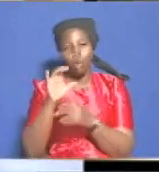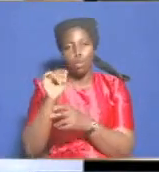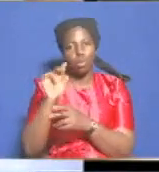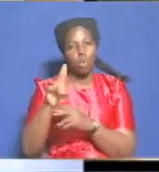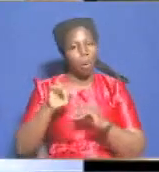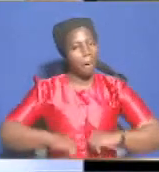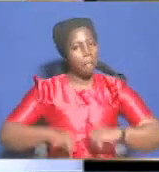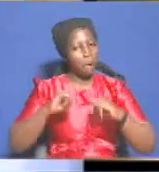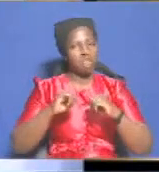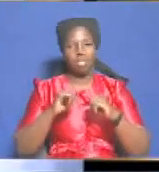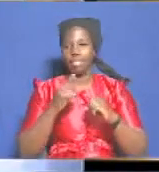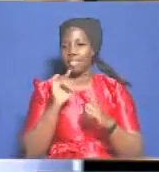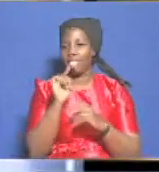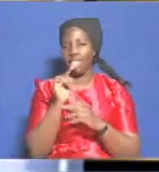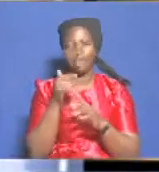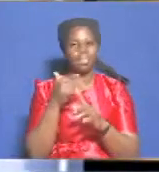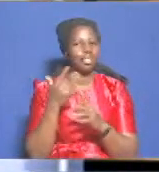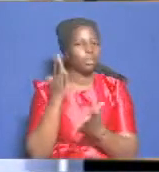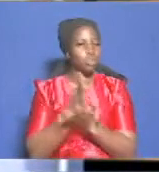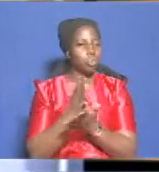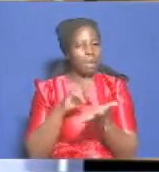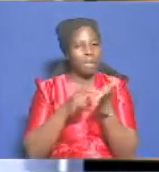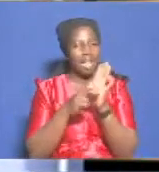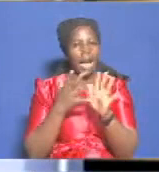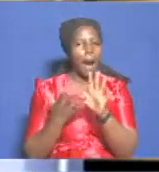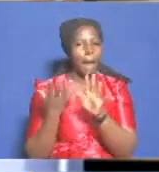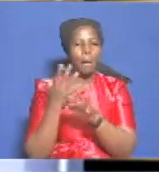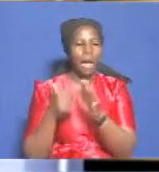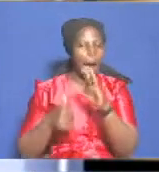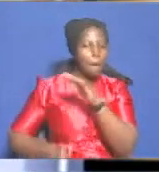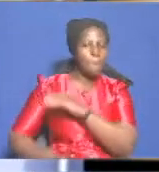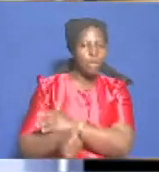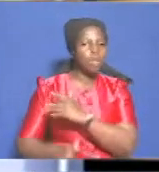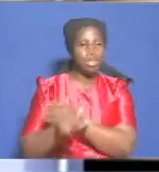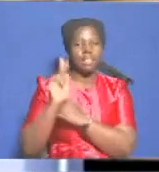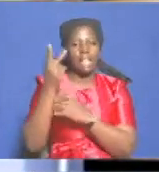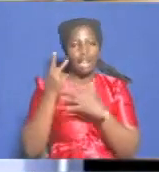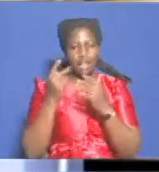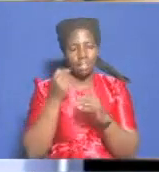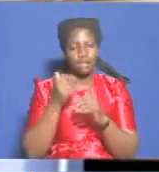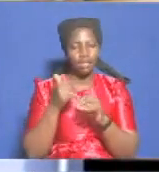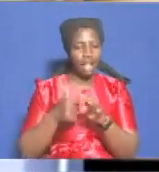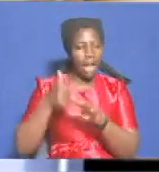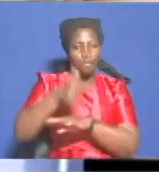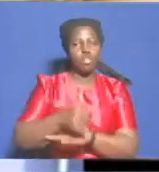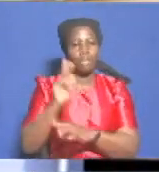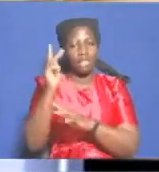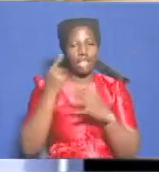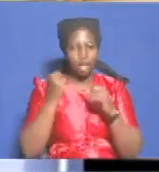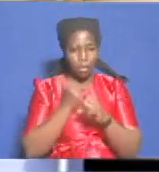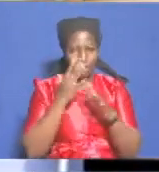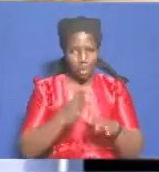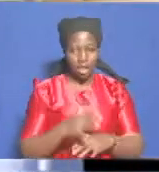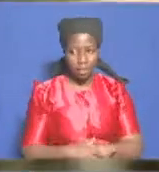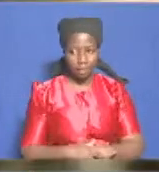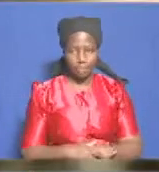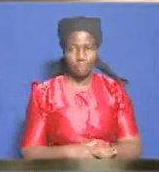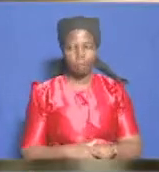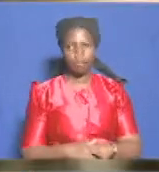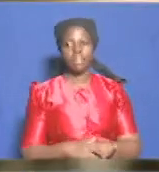rejoinder, Atwoli fired back at his critics, squashing reports purporting that the signpost bearing the name had been